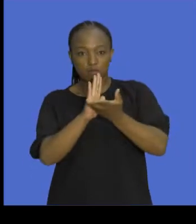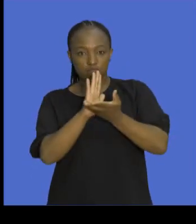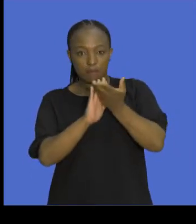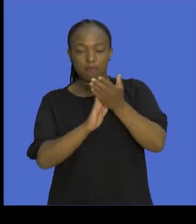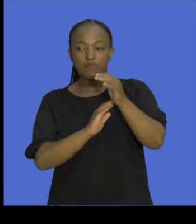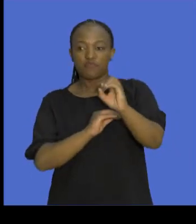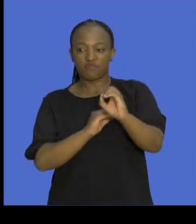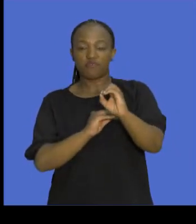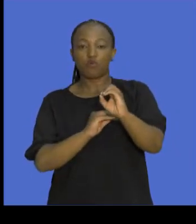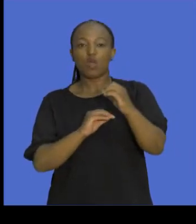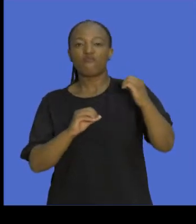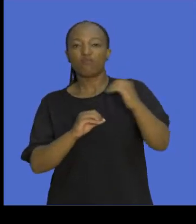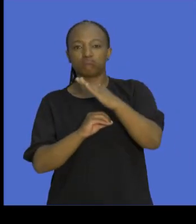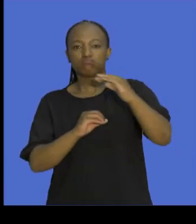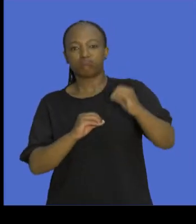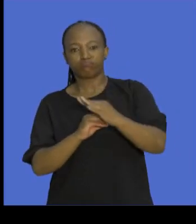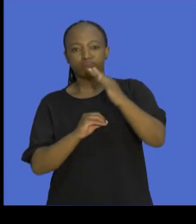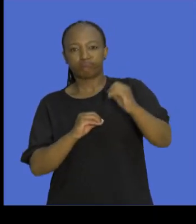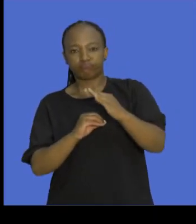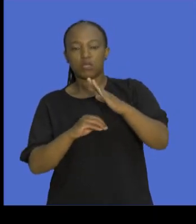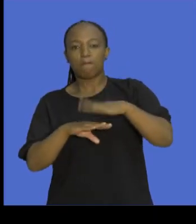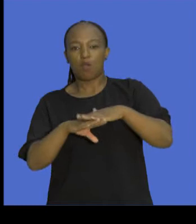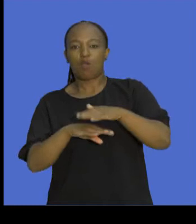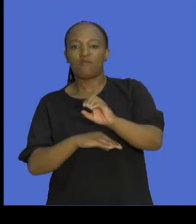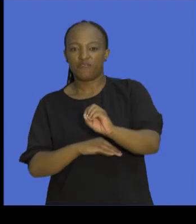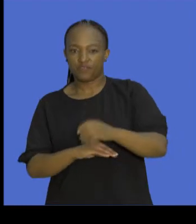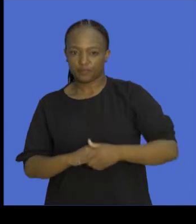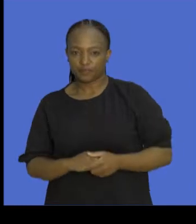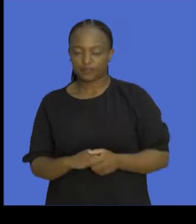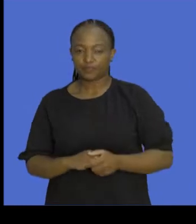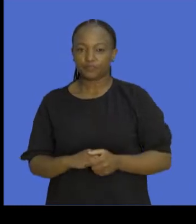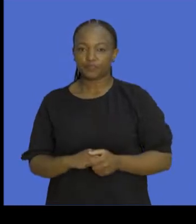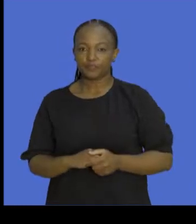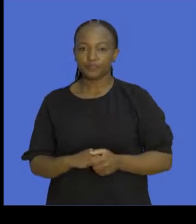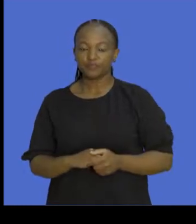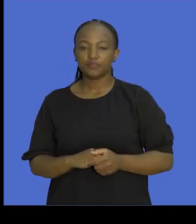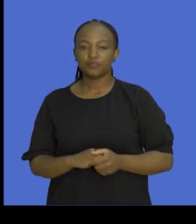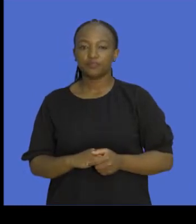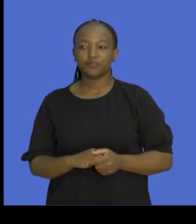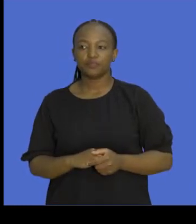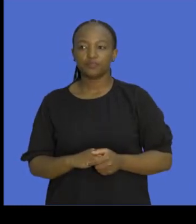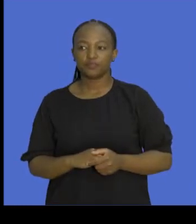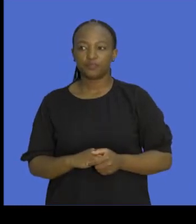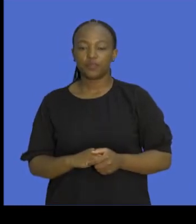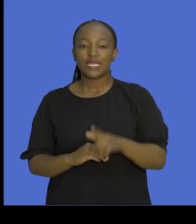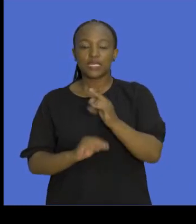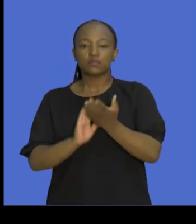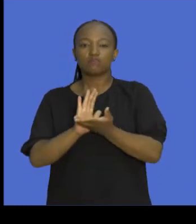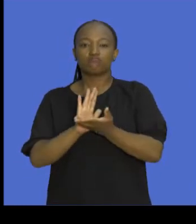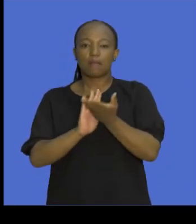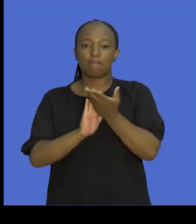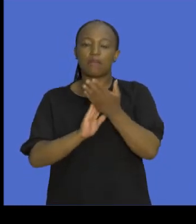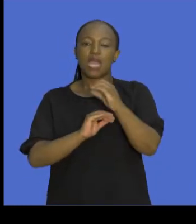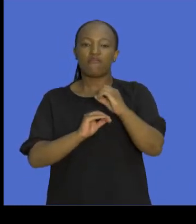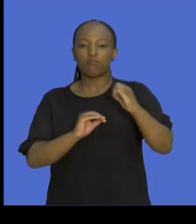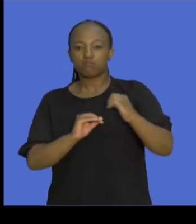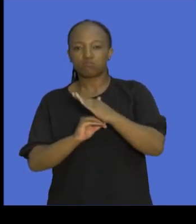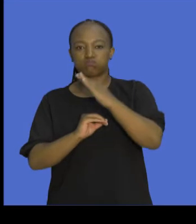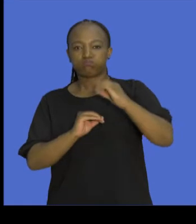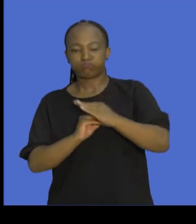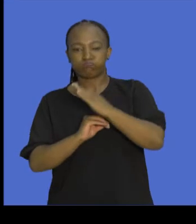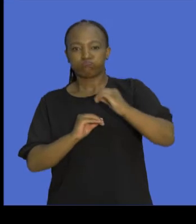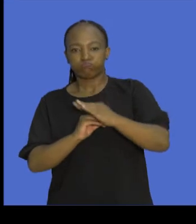flow, okay? Increased actually the flow of charge, okay? Increased, this results in increased flow of